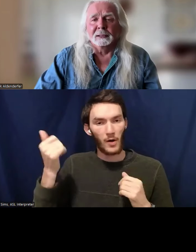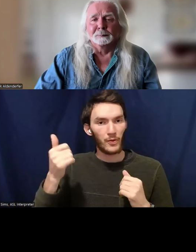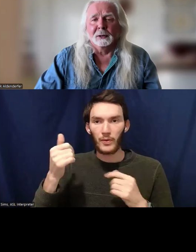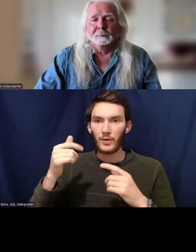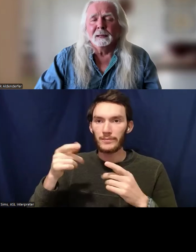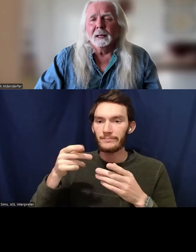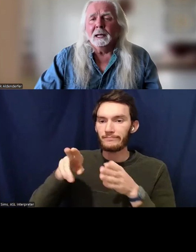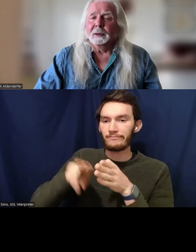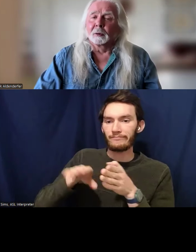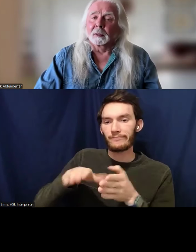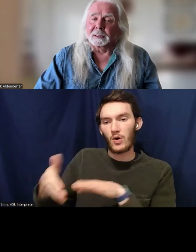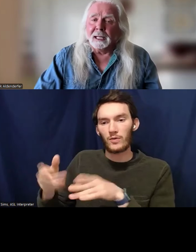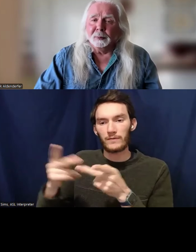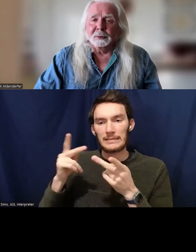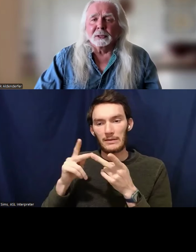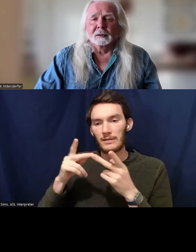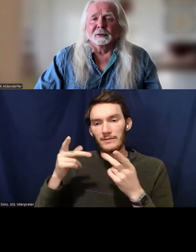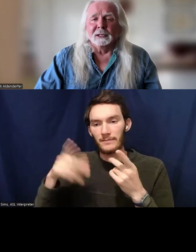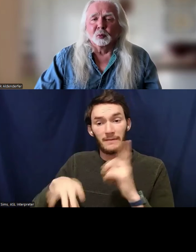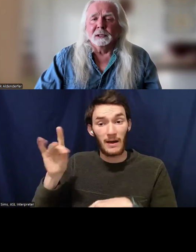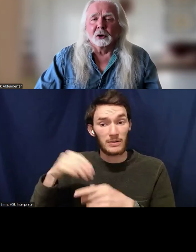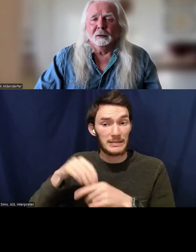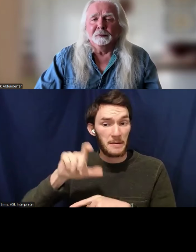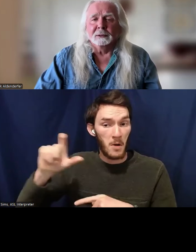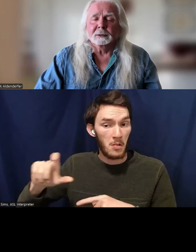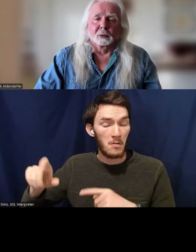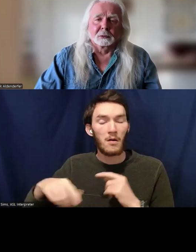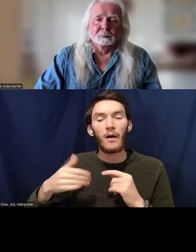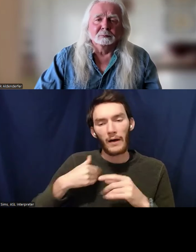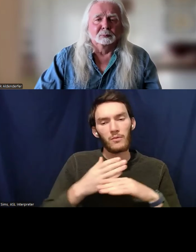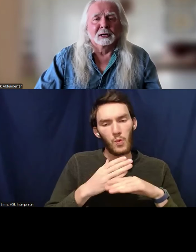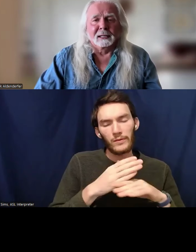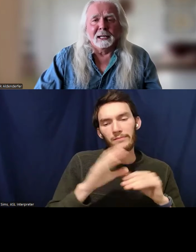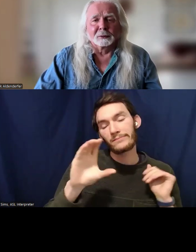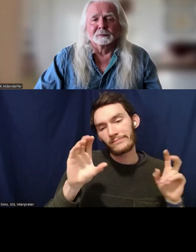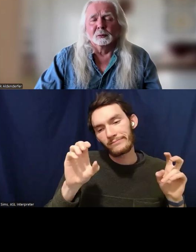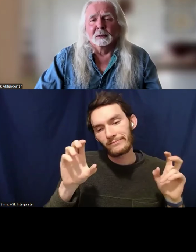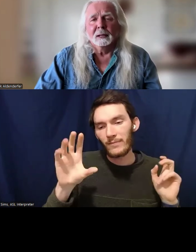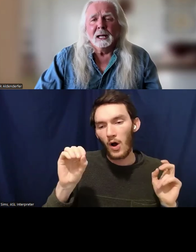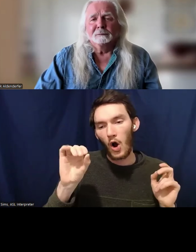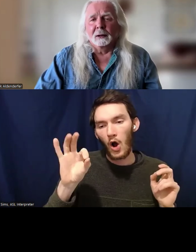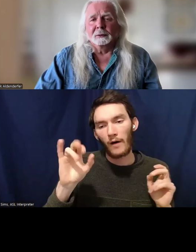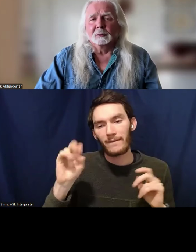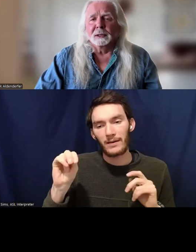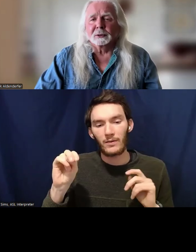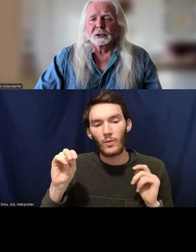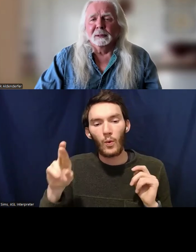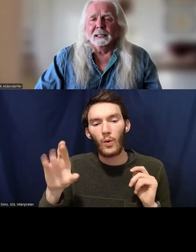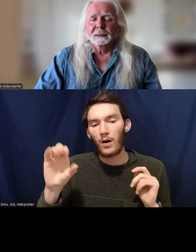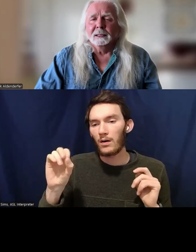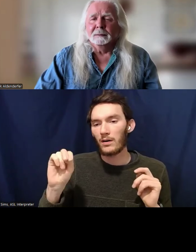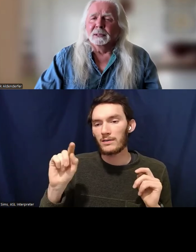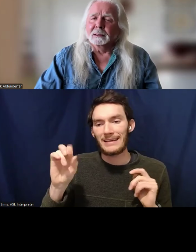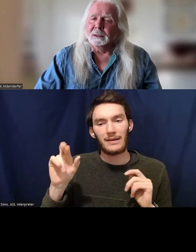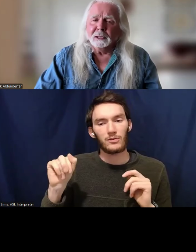found in Nepal. There are examples of these wooden coffins or containers, if you will, found in Western